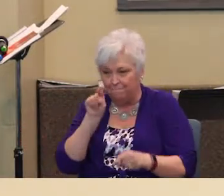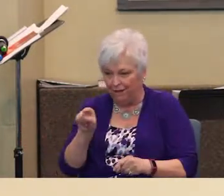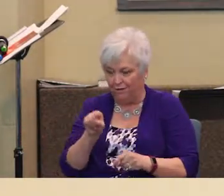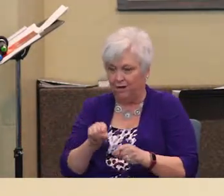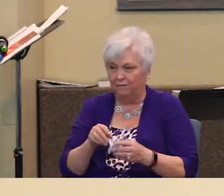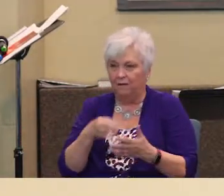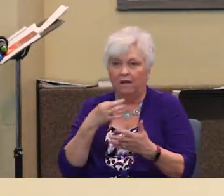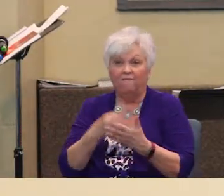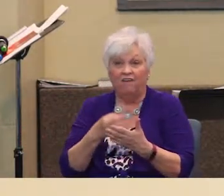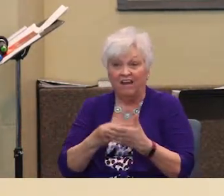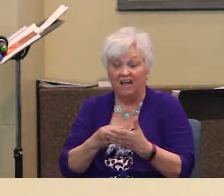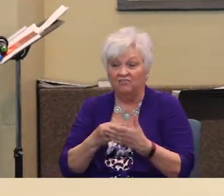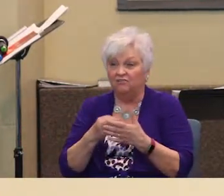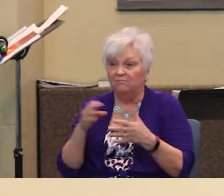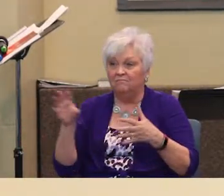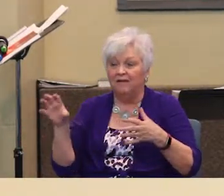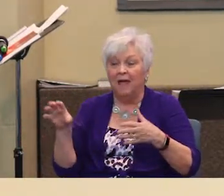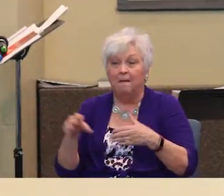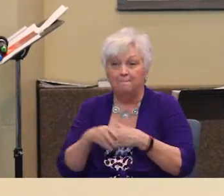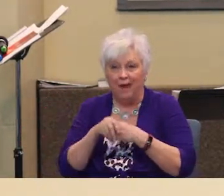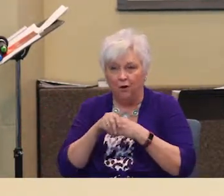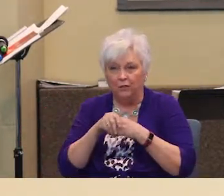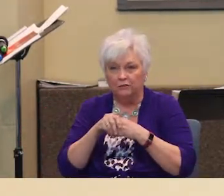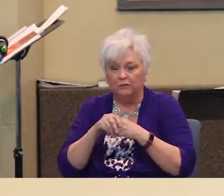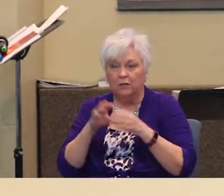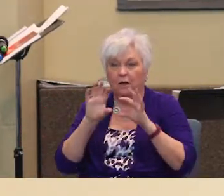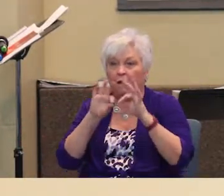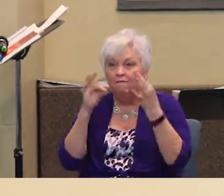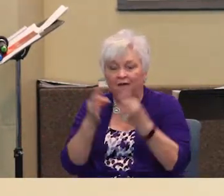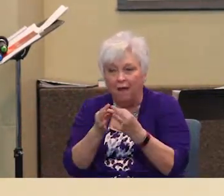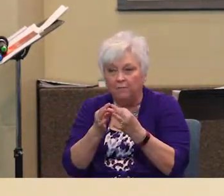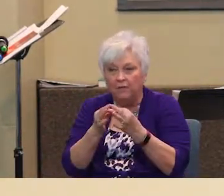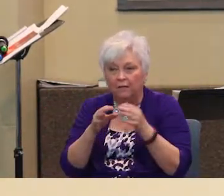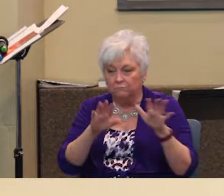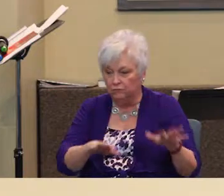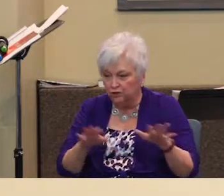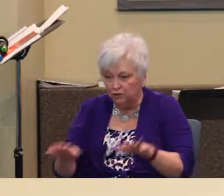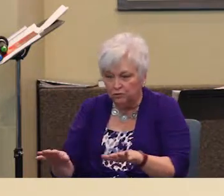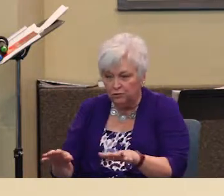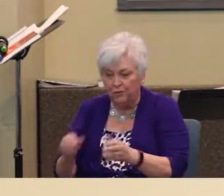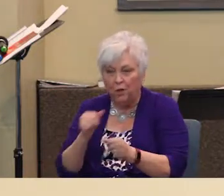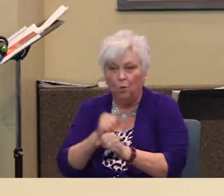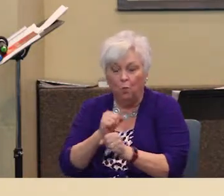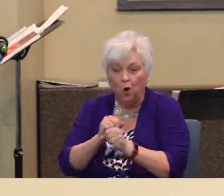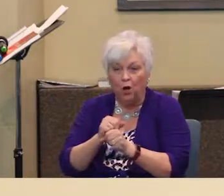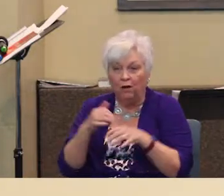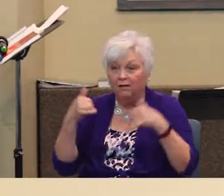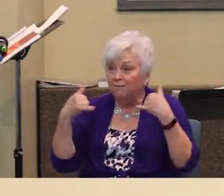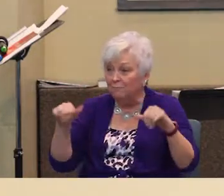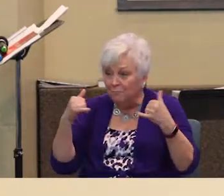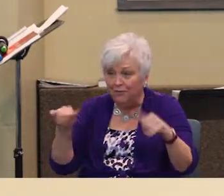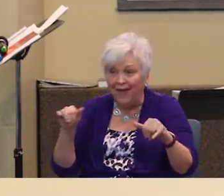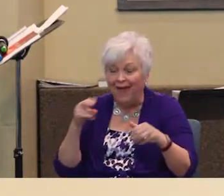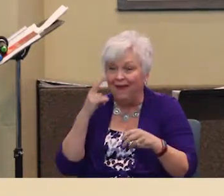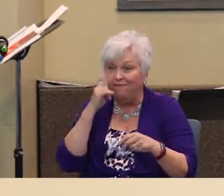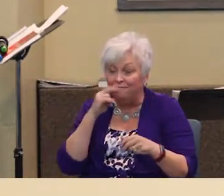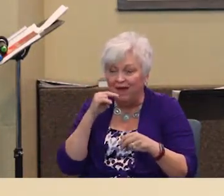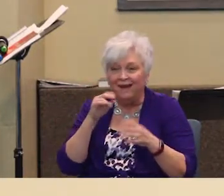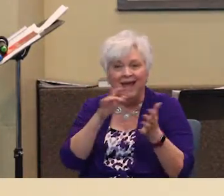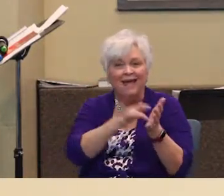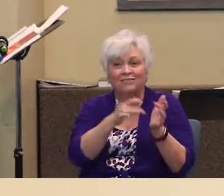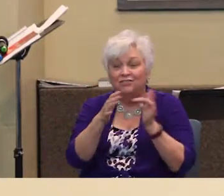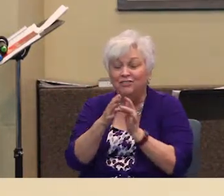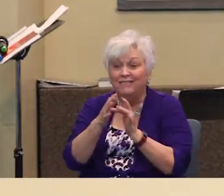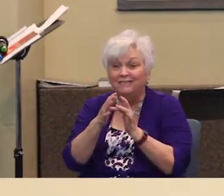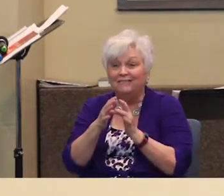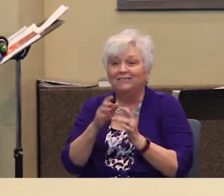marital, family, children, work, play, fun. That Jesus is the center